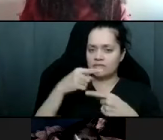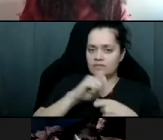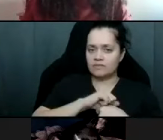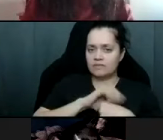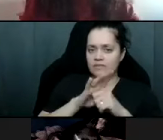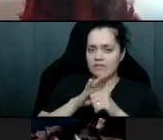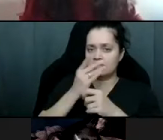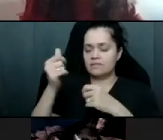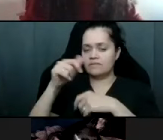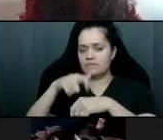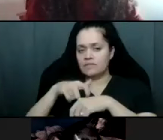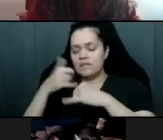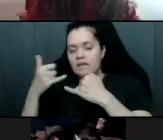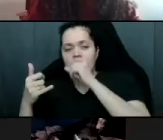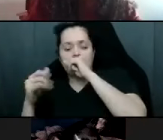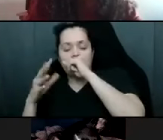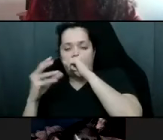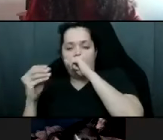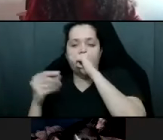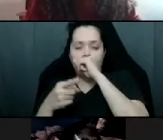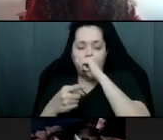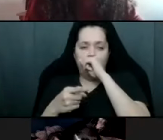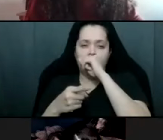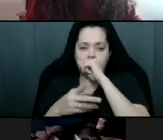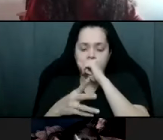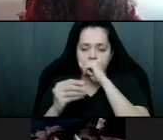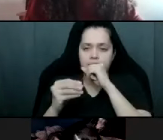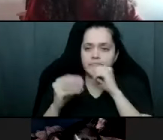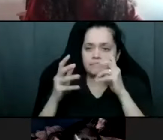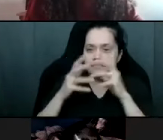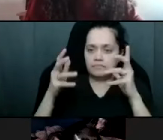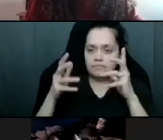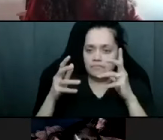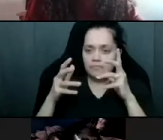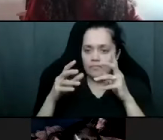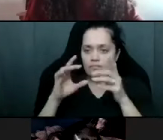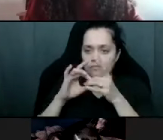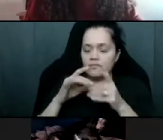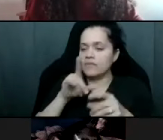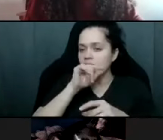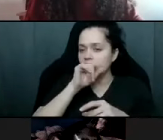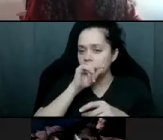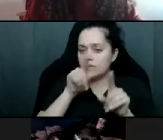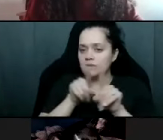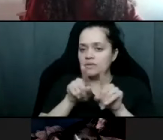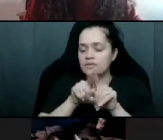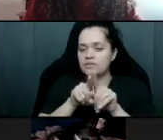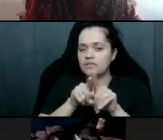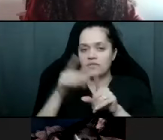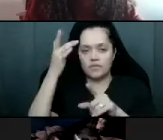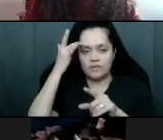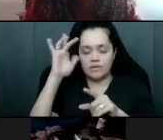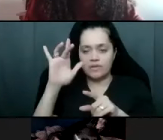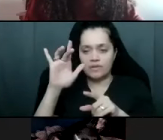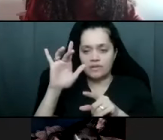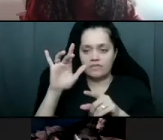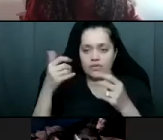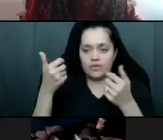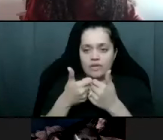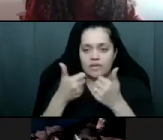now. And it has lots of information about birds, but a very clever board